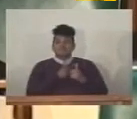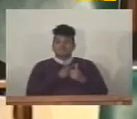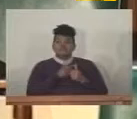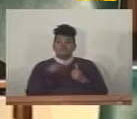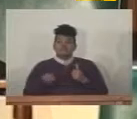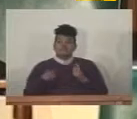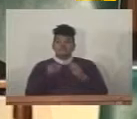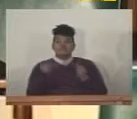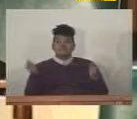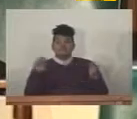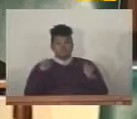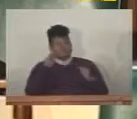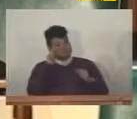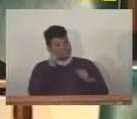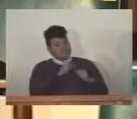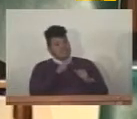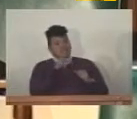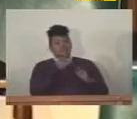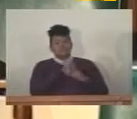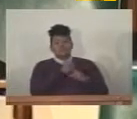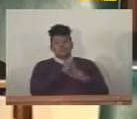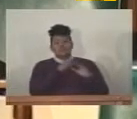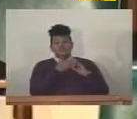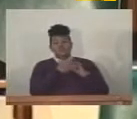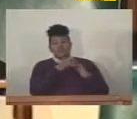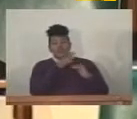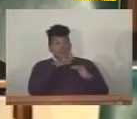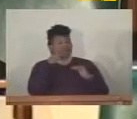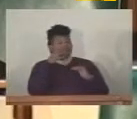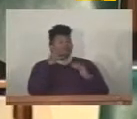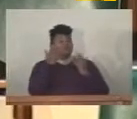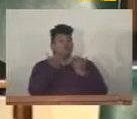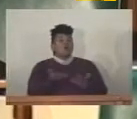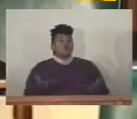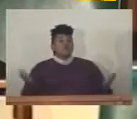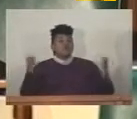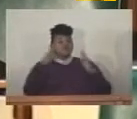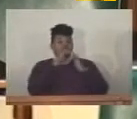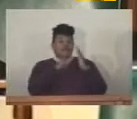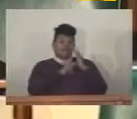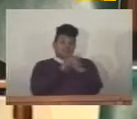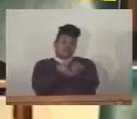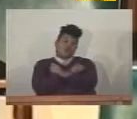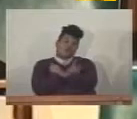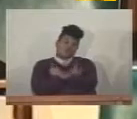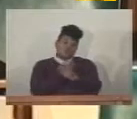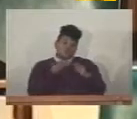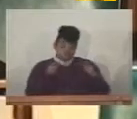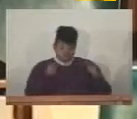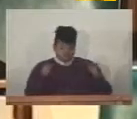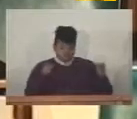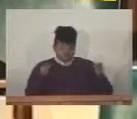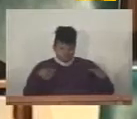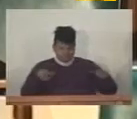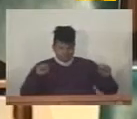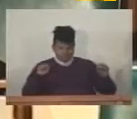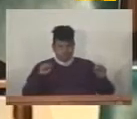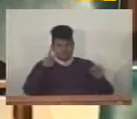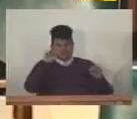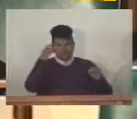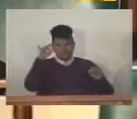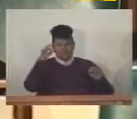This resolution may be cited as the Jamaica Agricultural Commodities Regulatory Authority Regulations